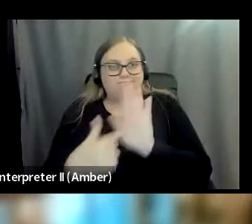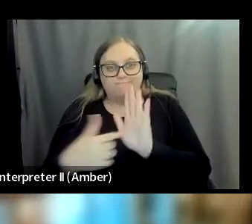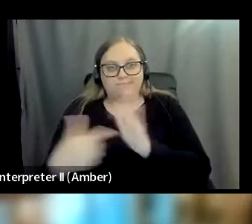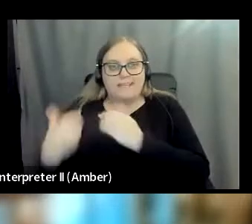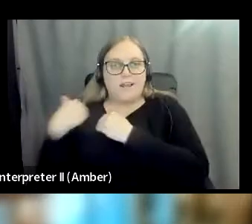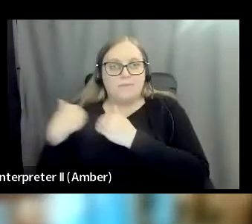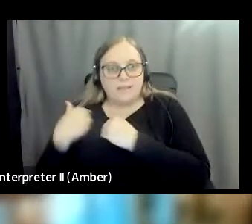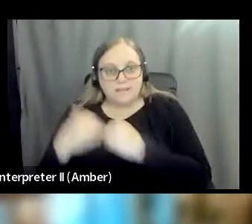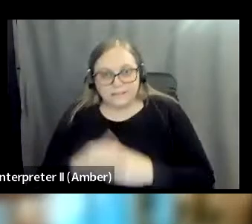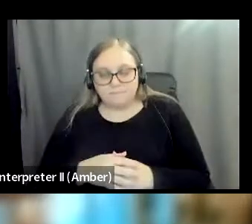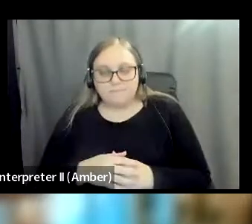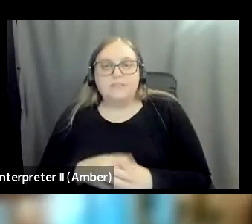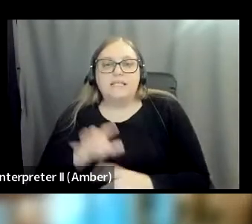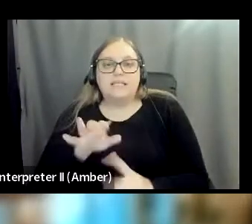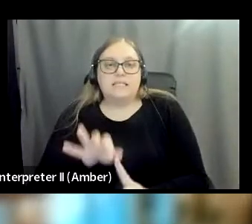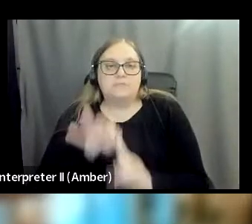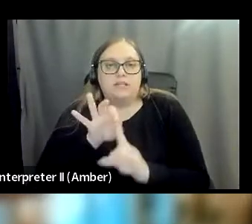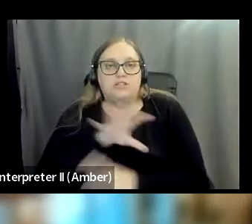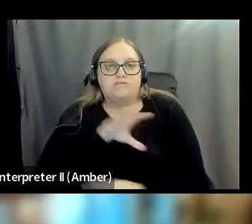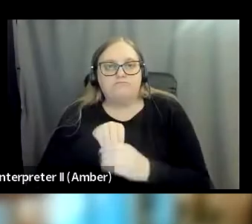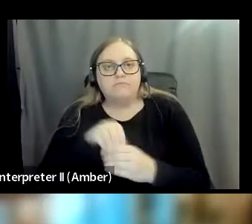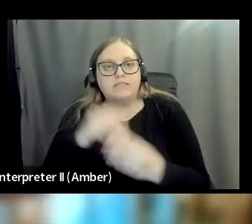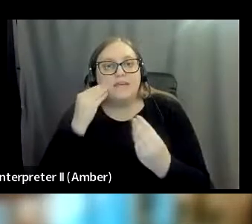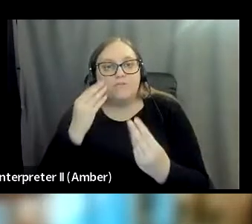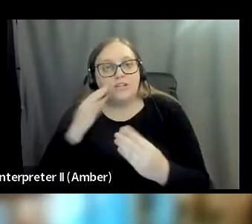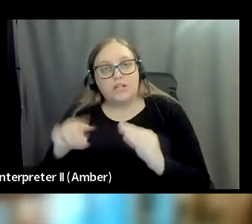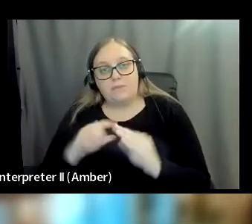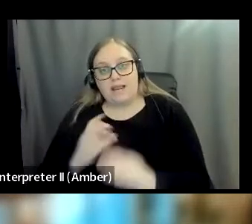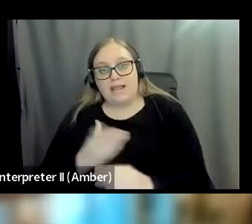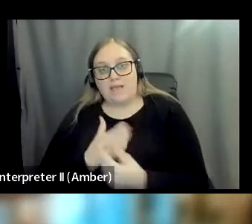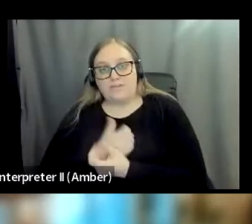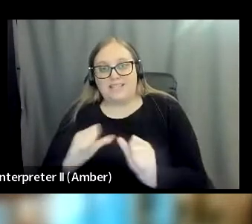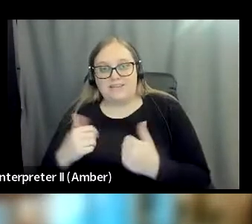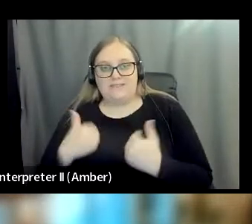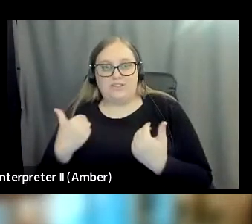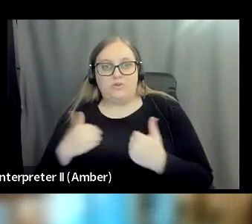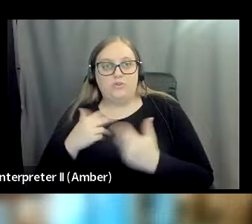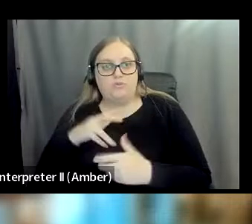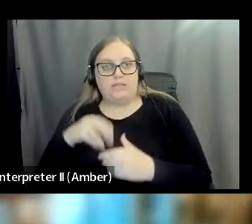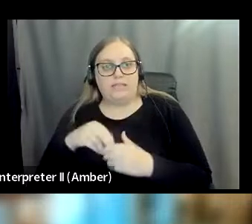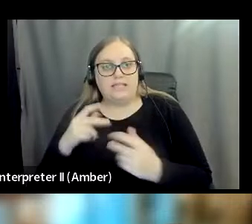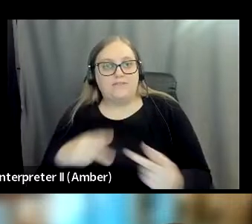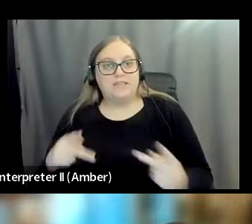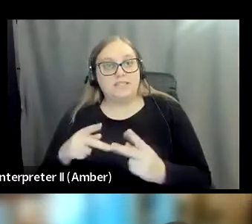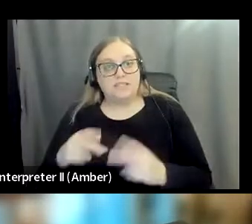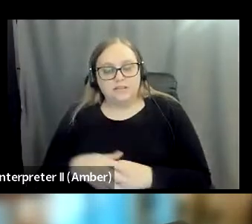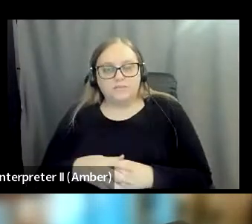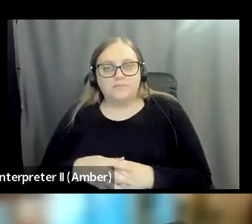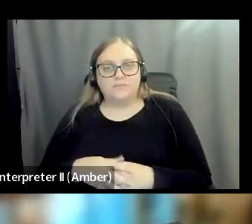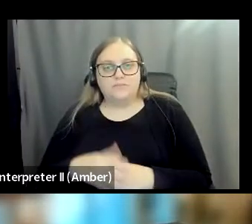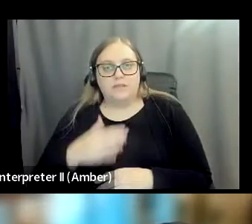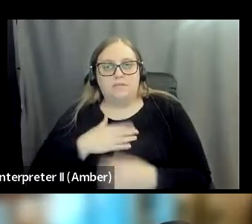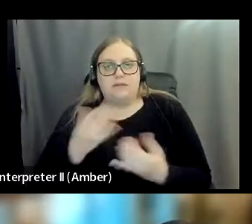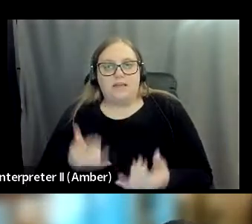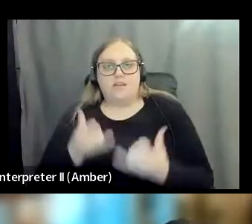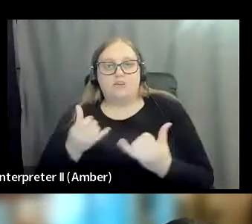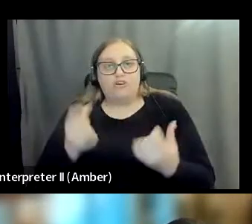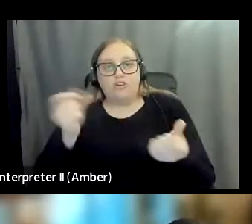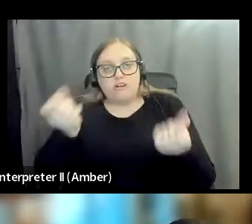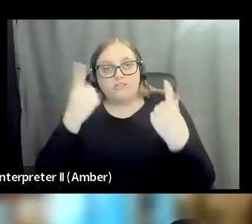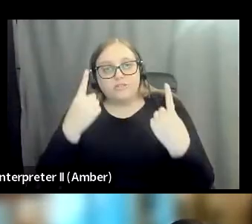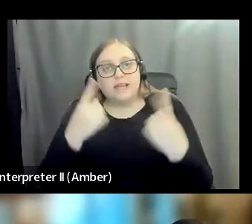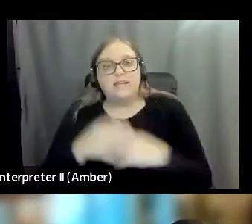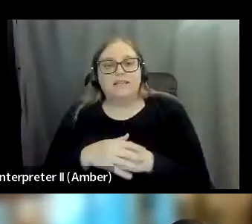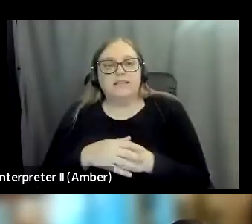accountability, especially involving information regarding our safety of our youth in the facility. My current understanding is